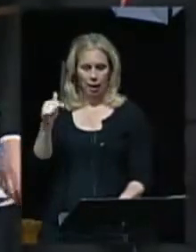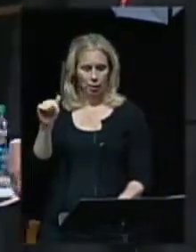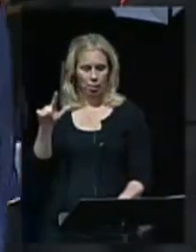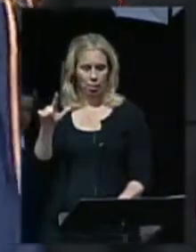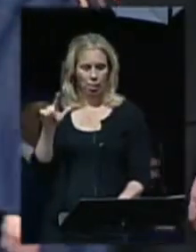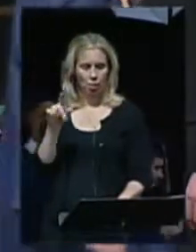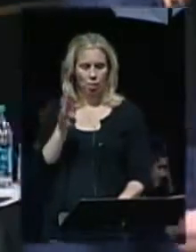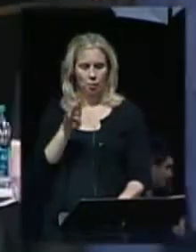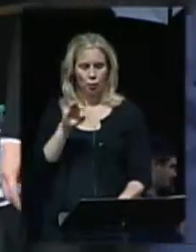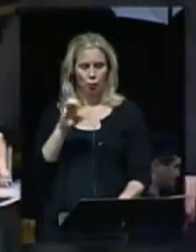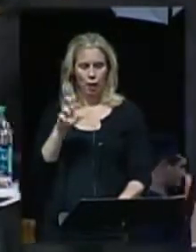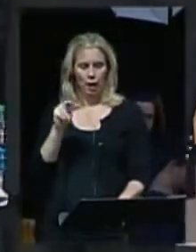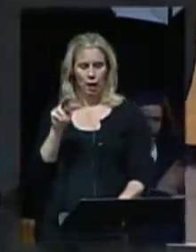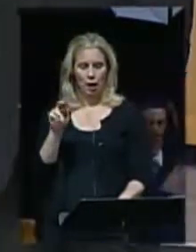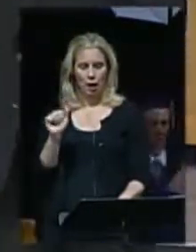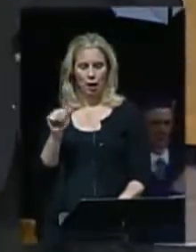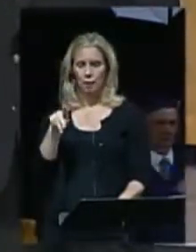Brianna Peterson.